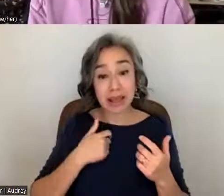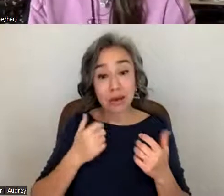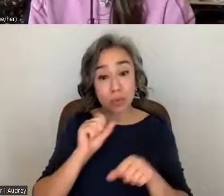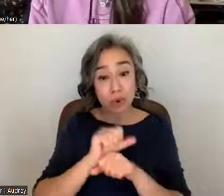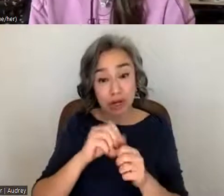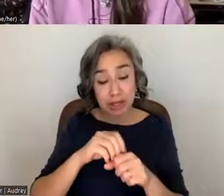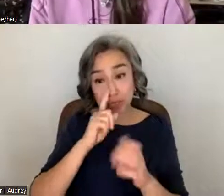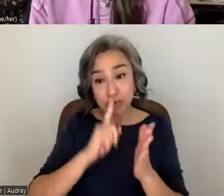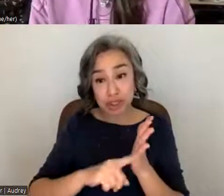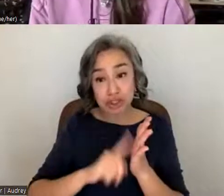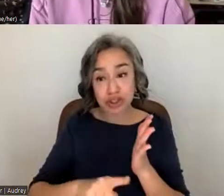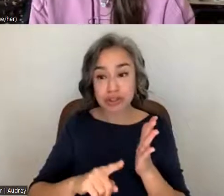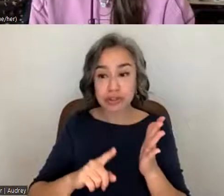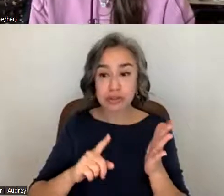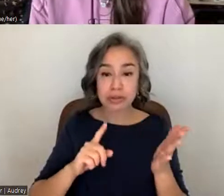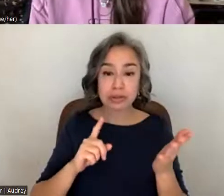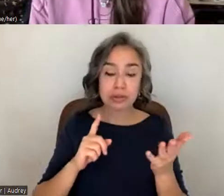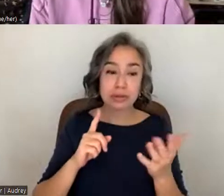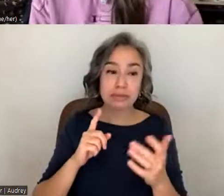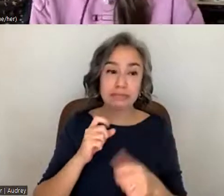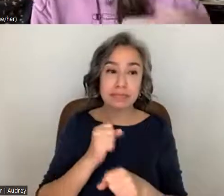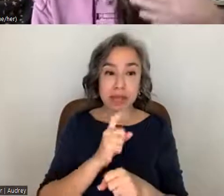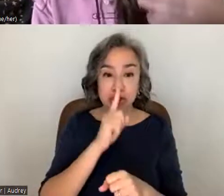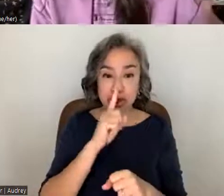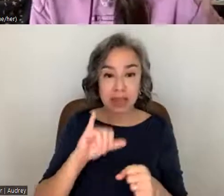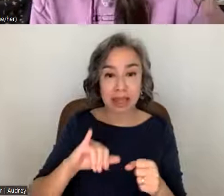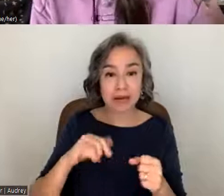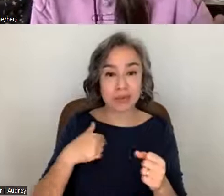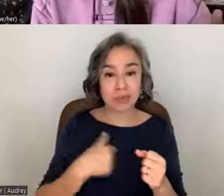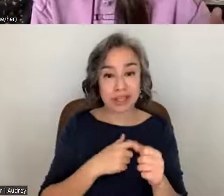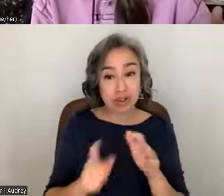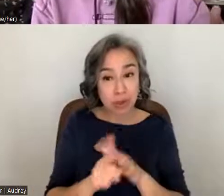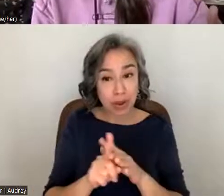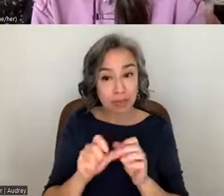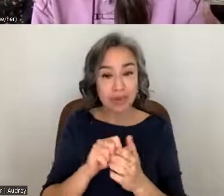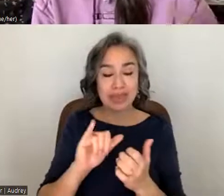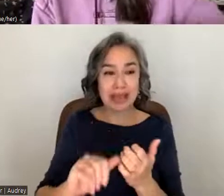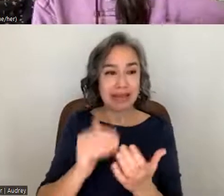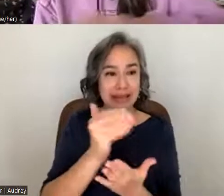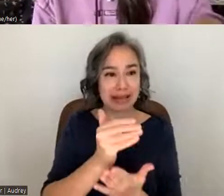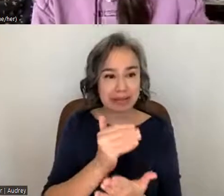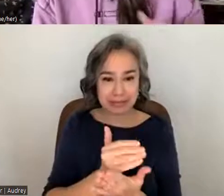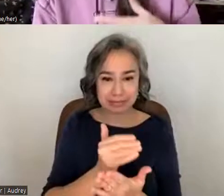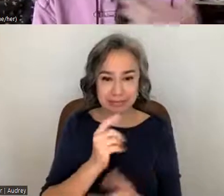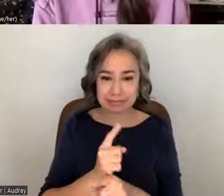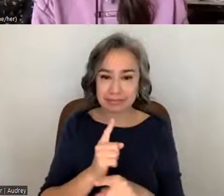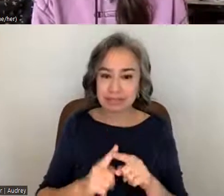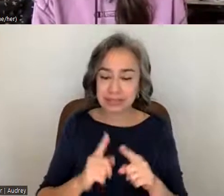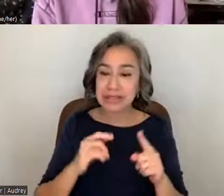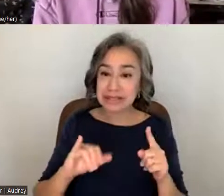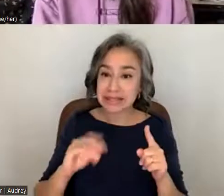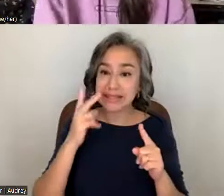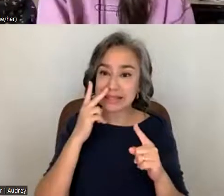you know, ensuring that we show up with the lessons learned, but still seeing colleagues